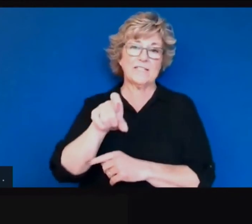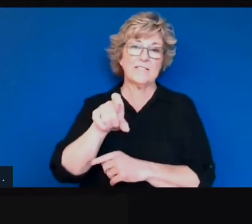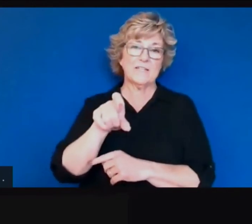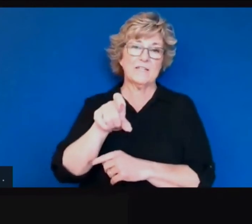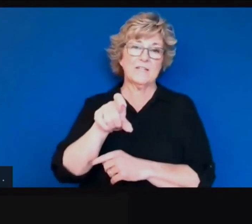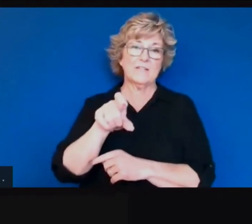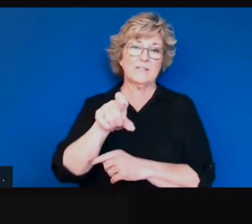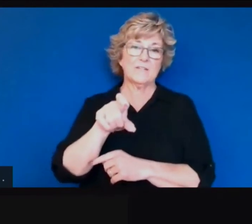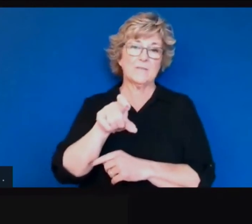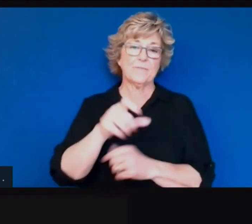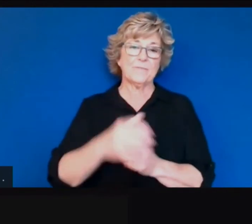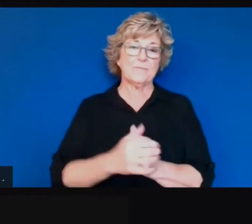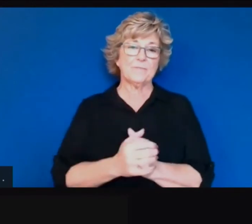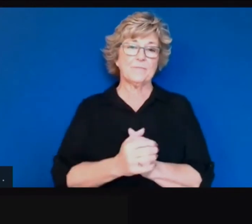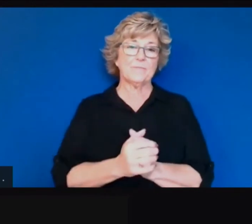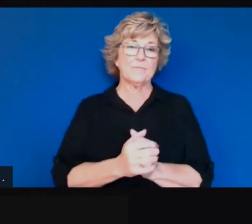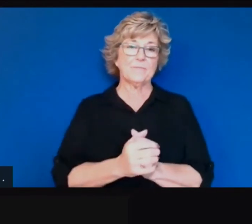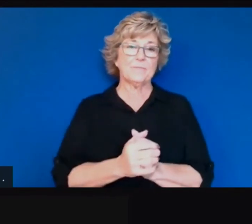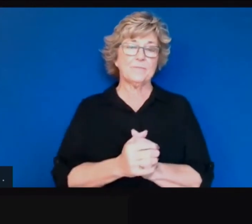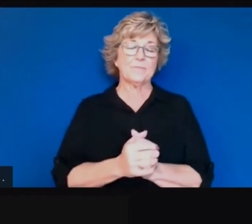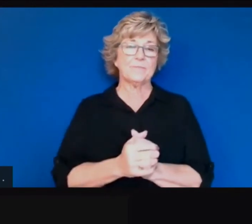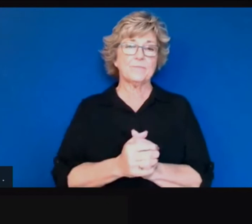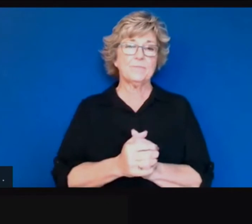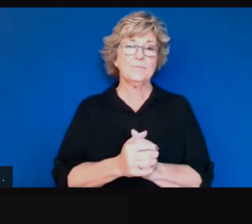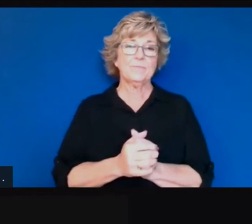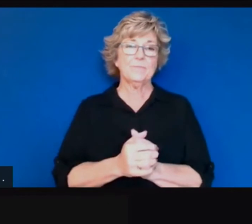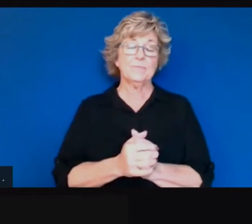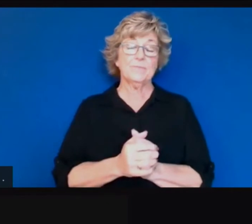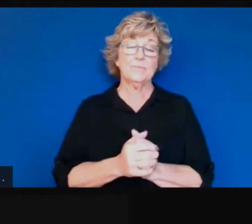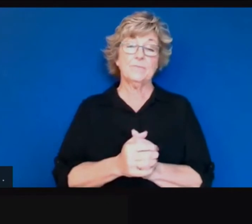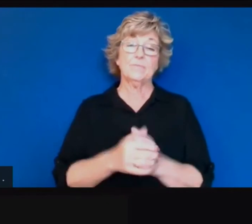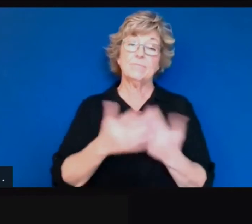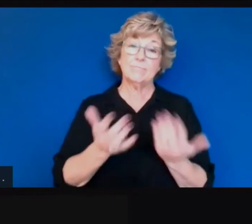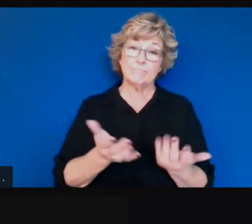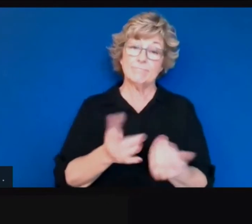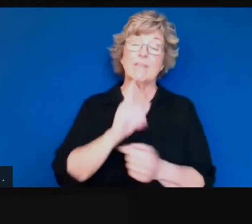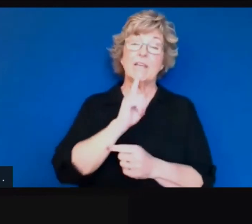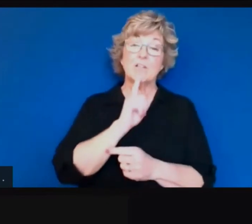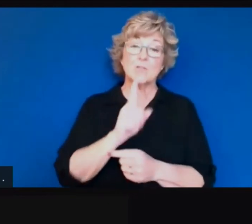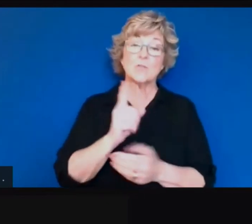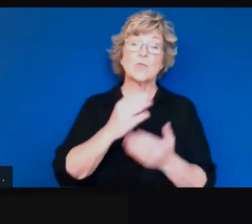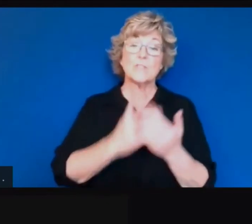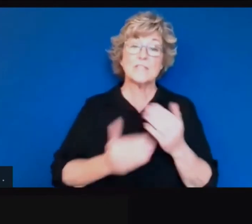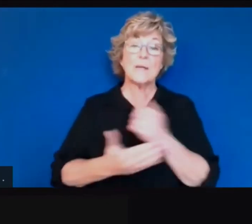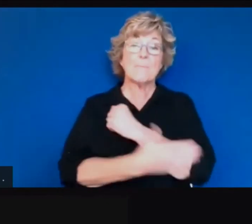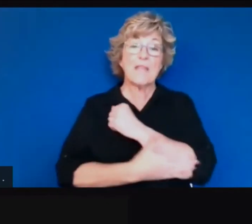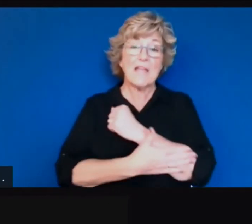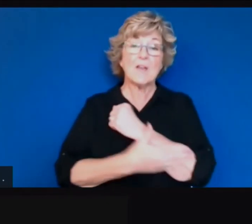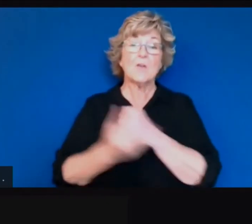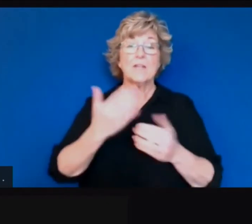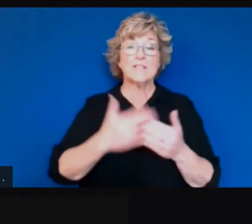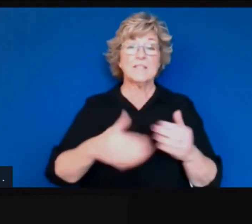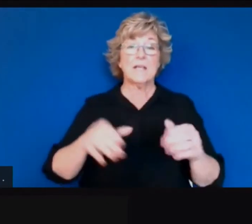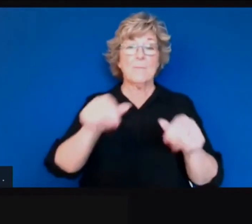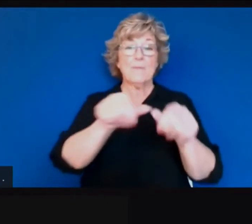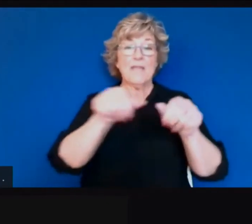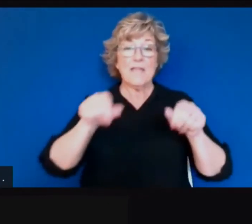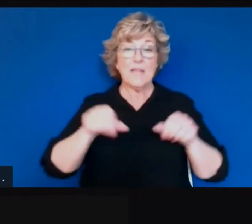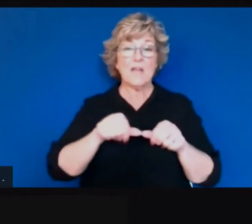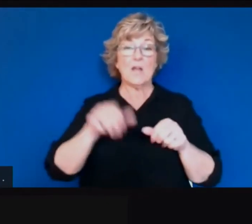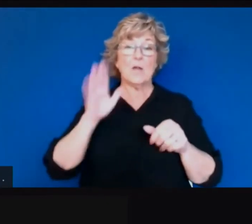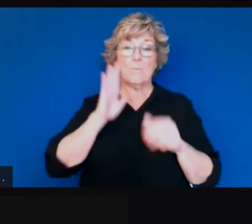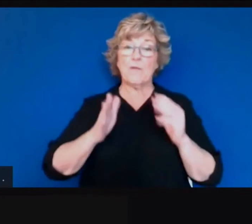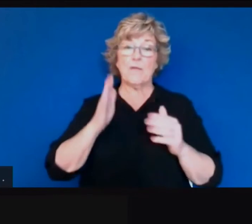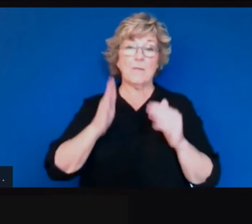level of care. It is true that some counties or some regions may begin to